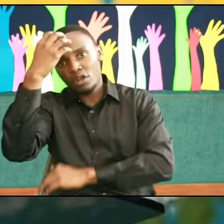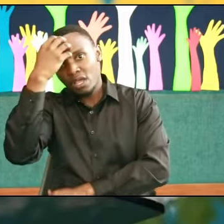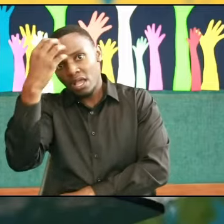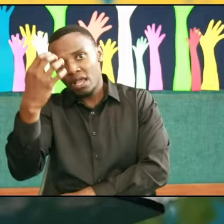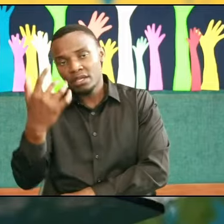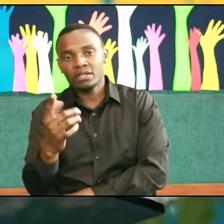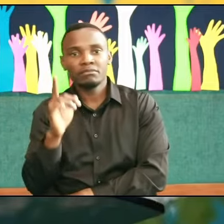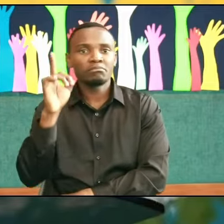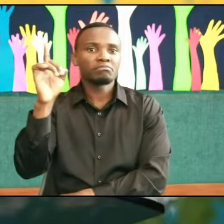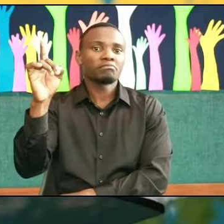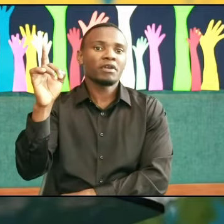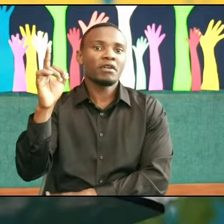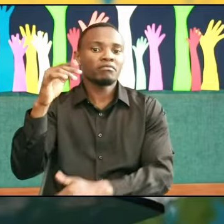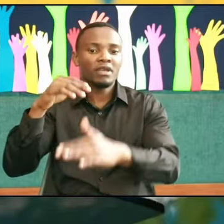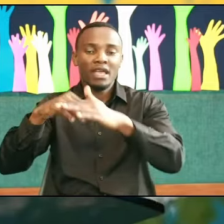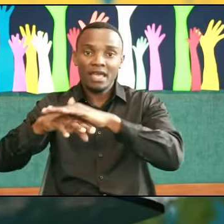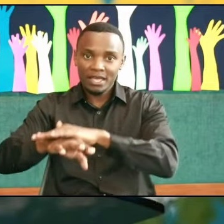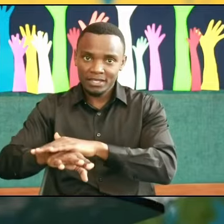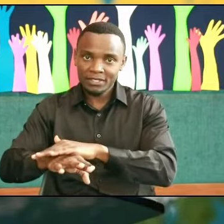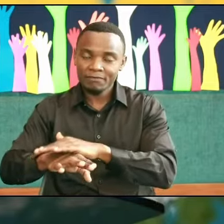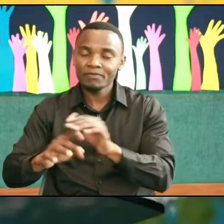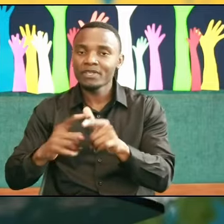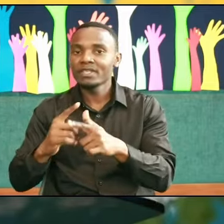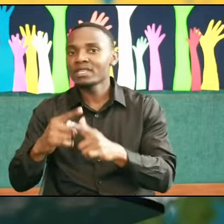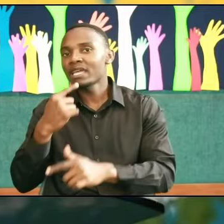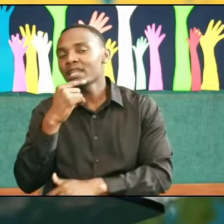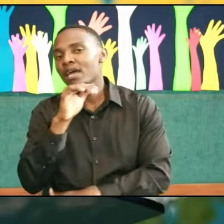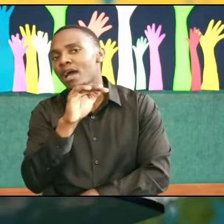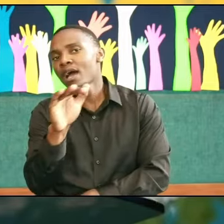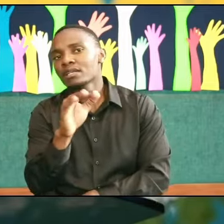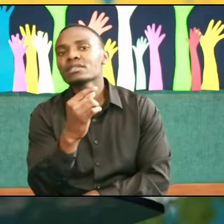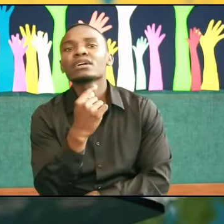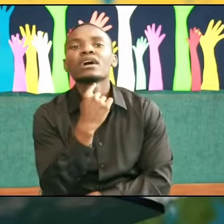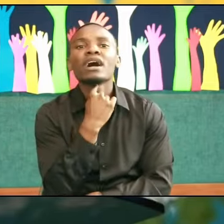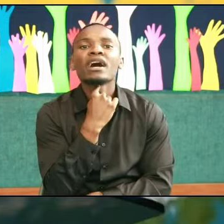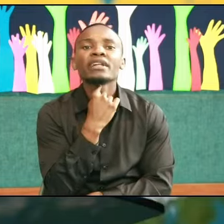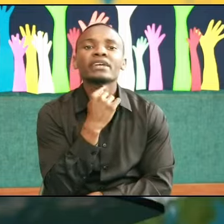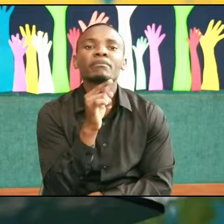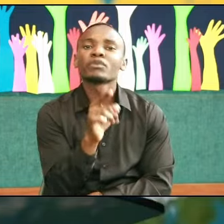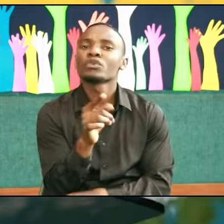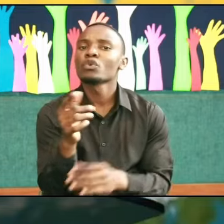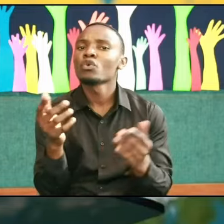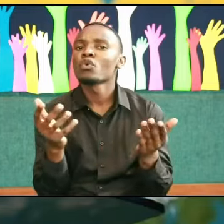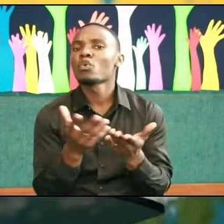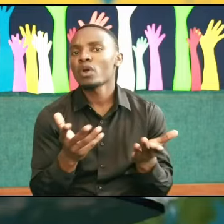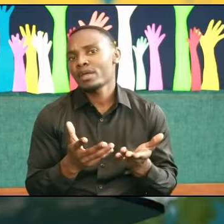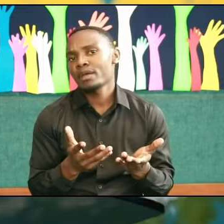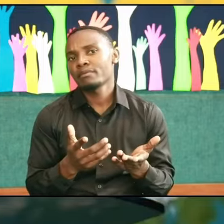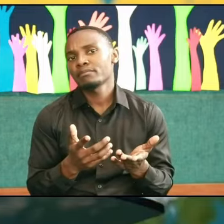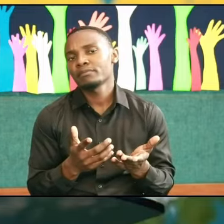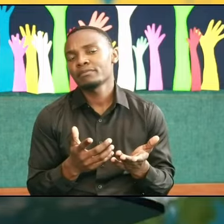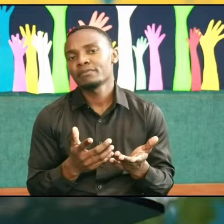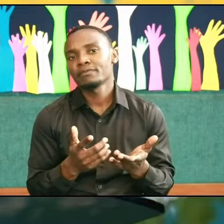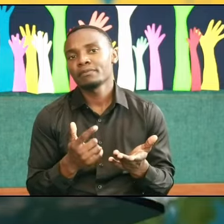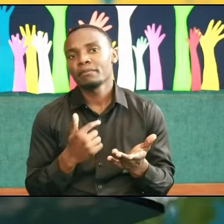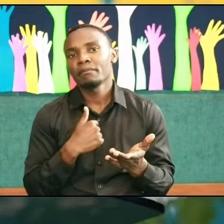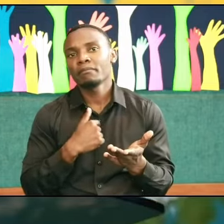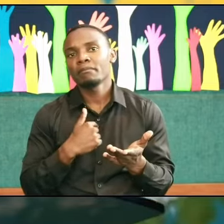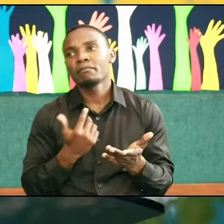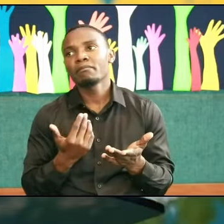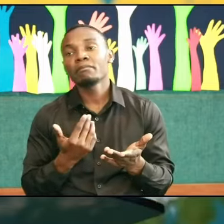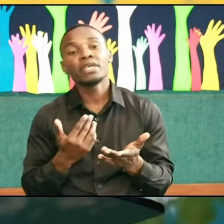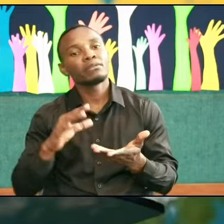comes walking into the garden and he says, my son Adam, you don't know what you are missing. Where are you? I am God